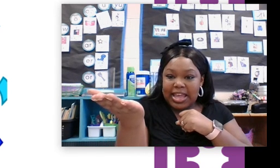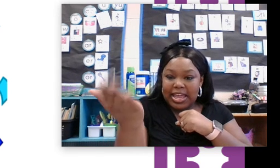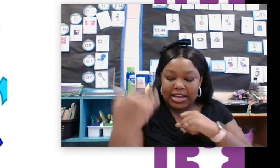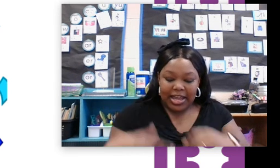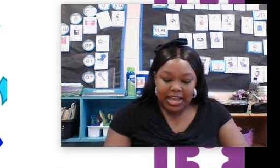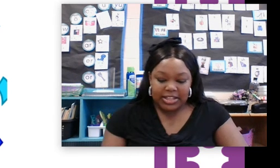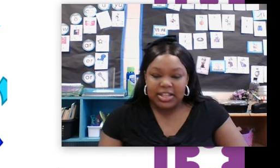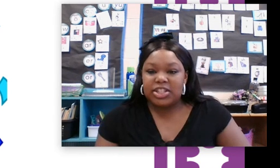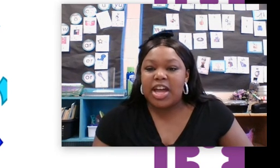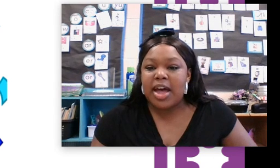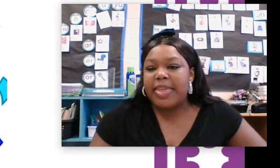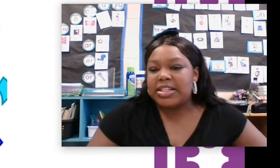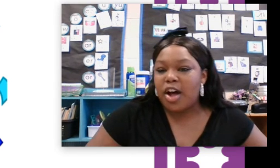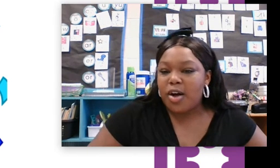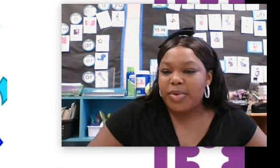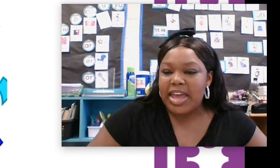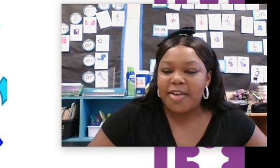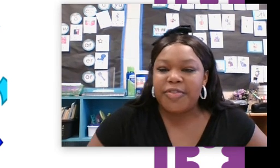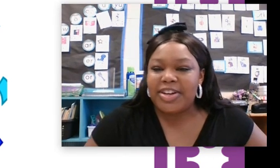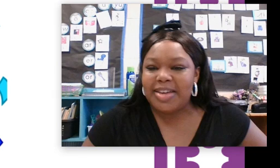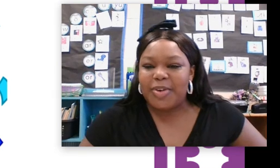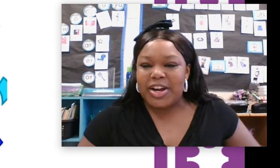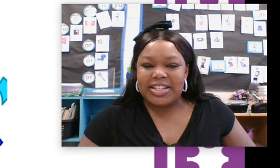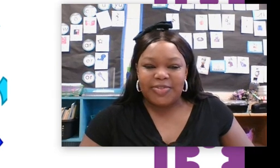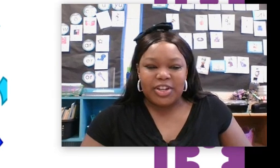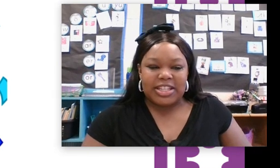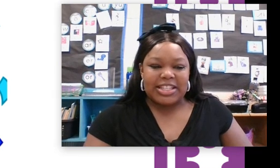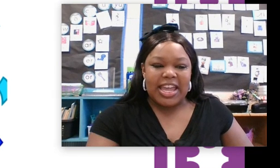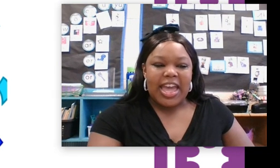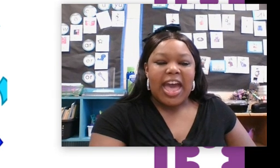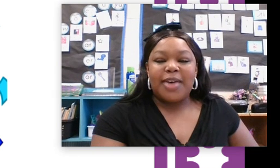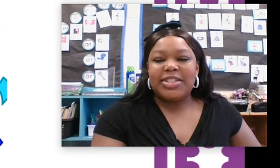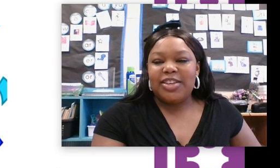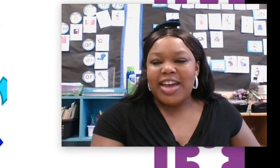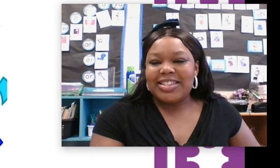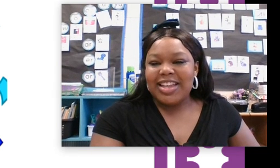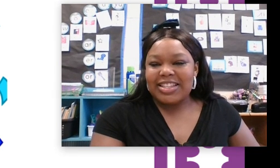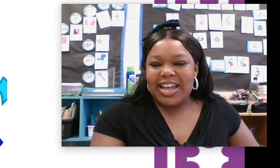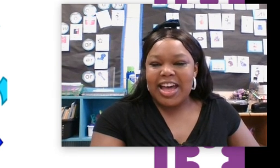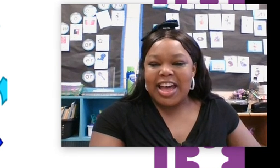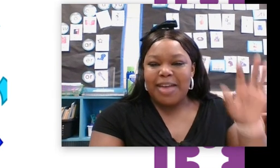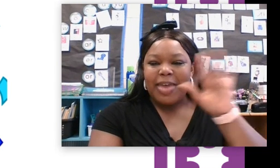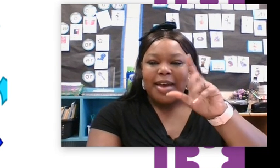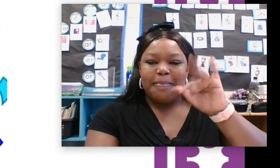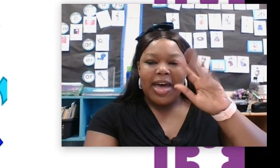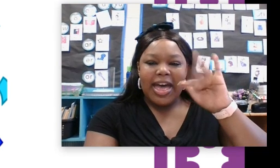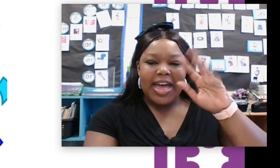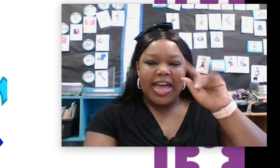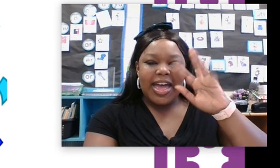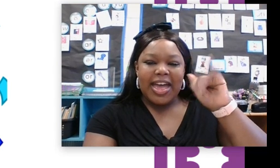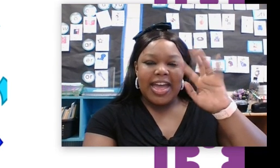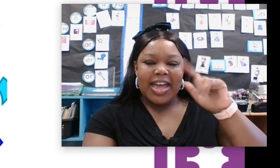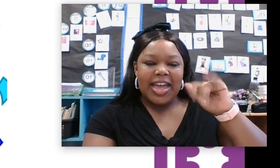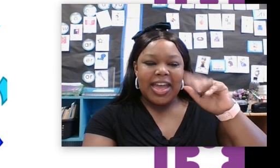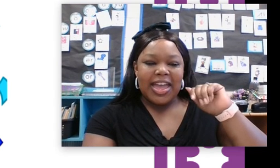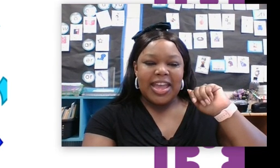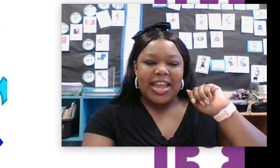Plan. Excellent job. That's all we have for fingerprints awareness for today. I will see you guys next time. Bye.